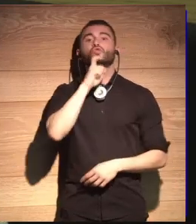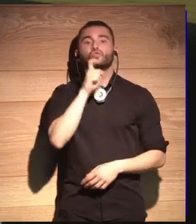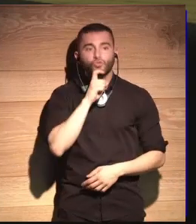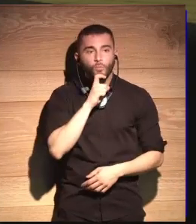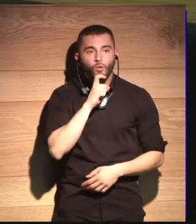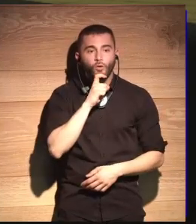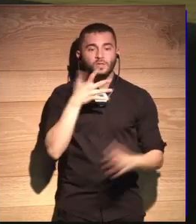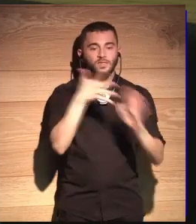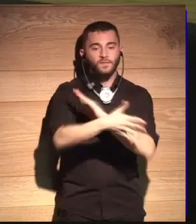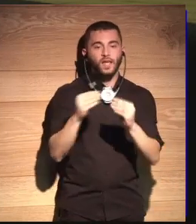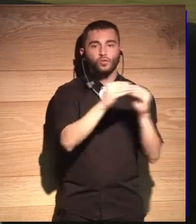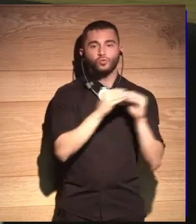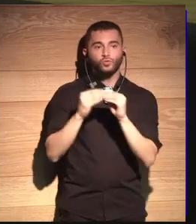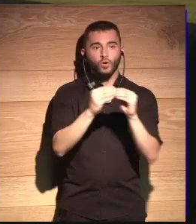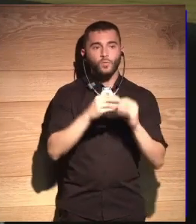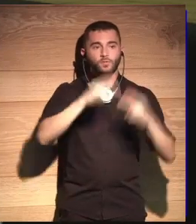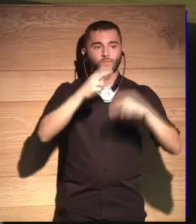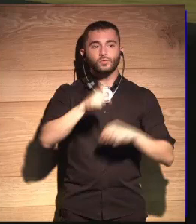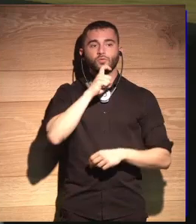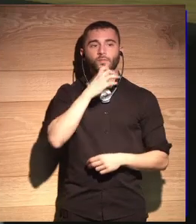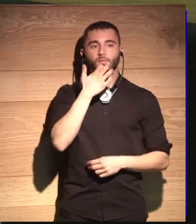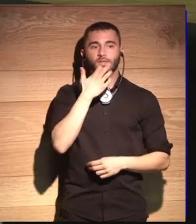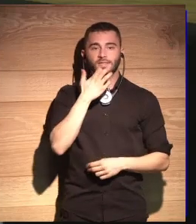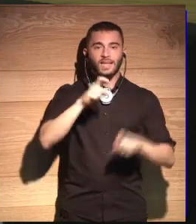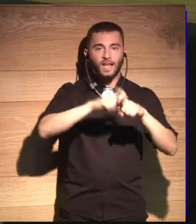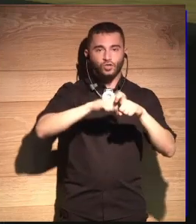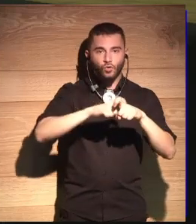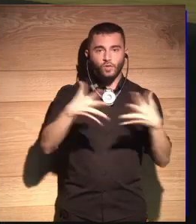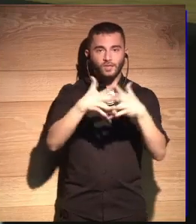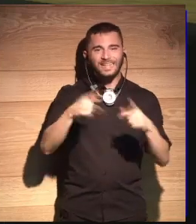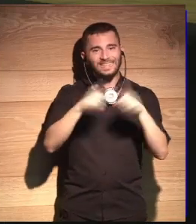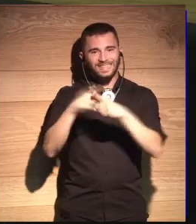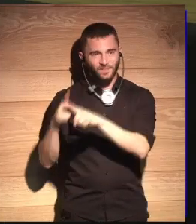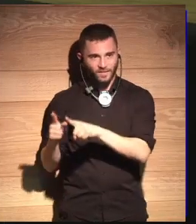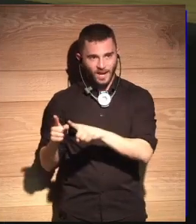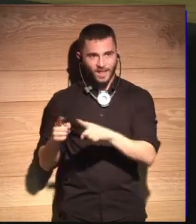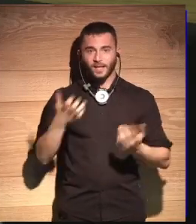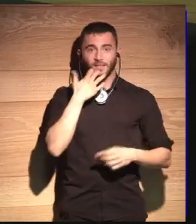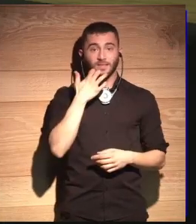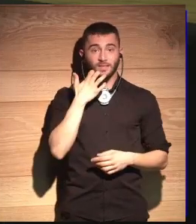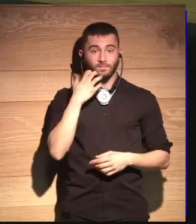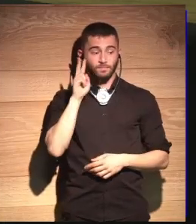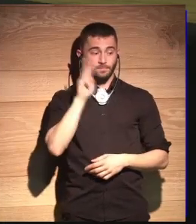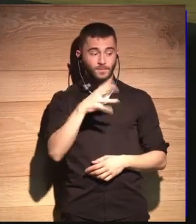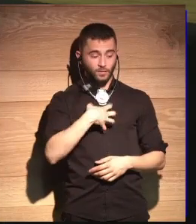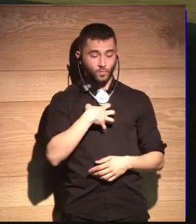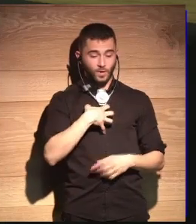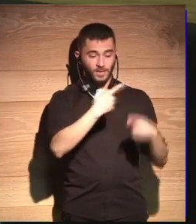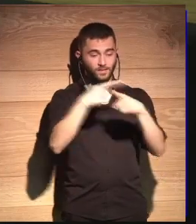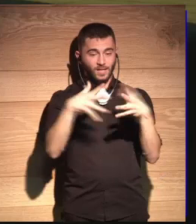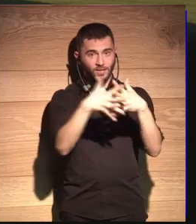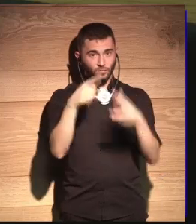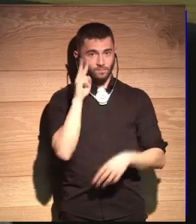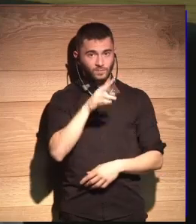on significant meanings. How do you build common meanings when the structural conditions